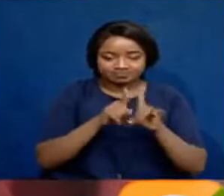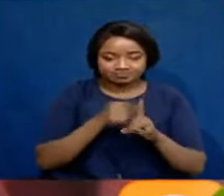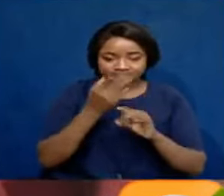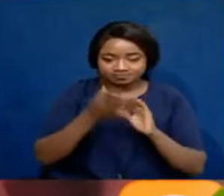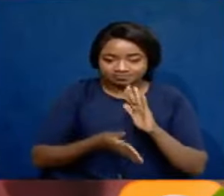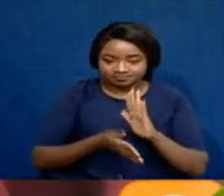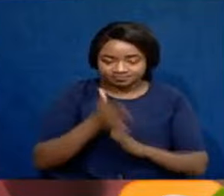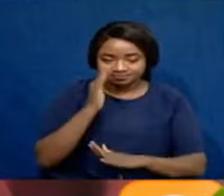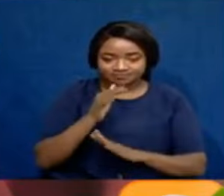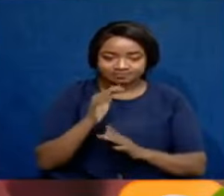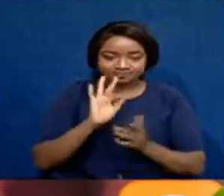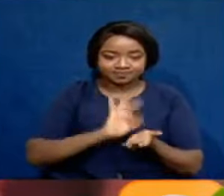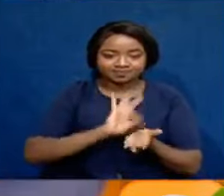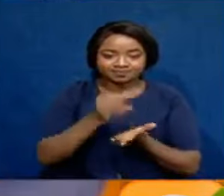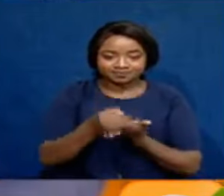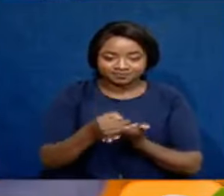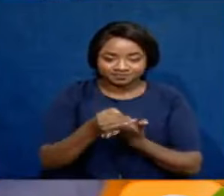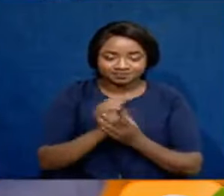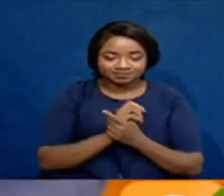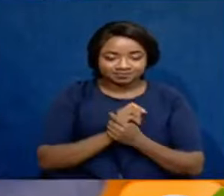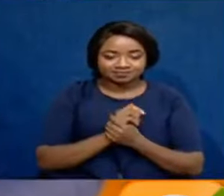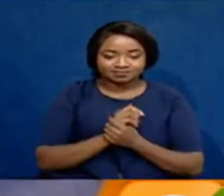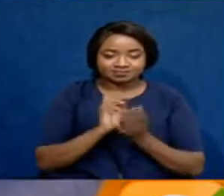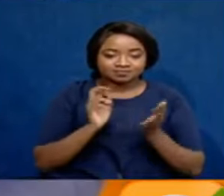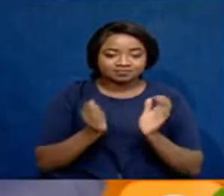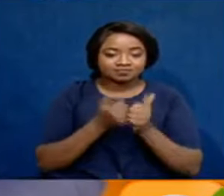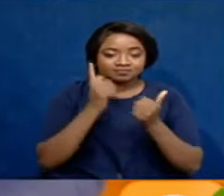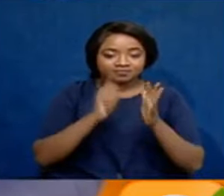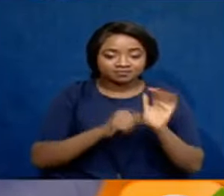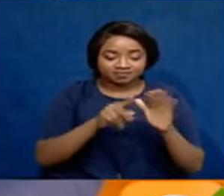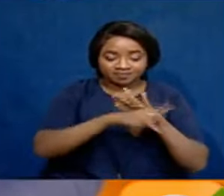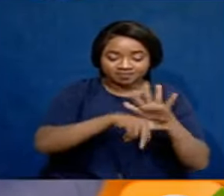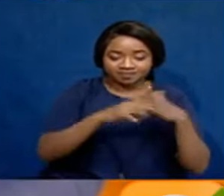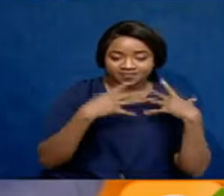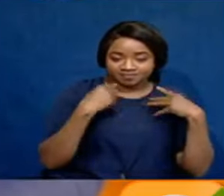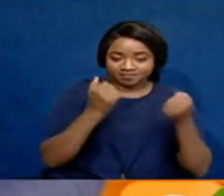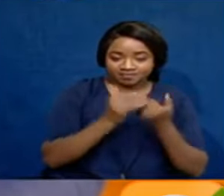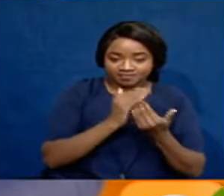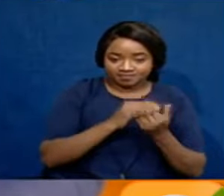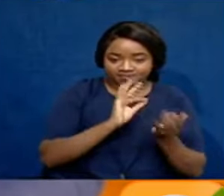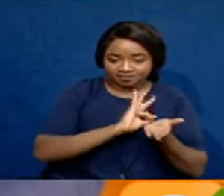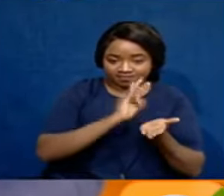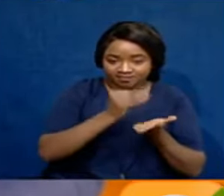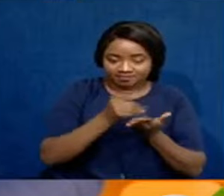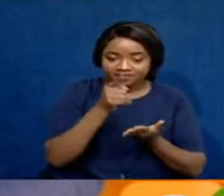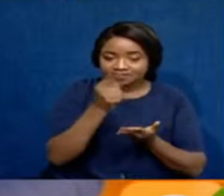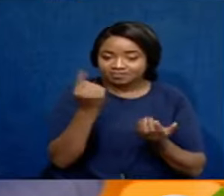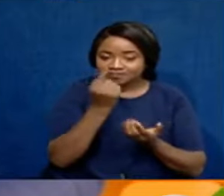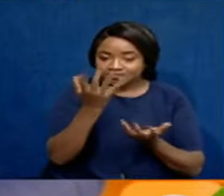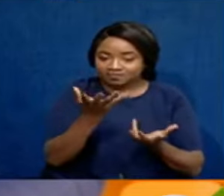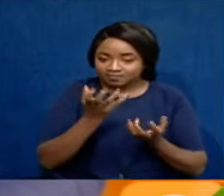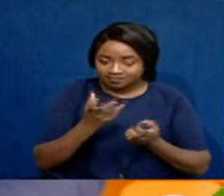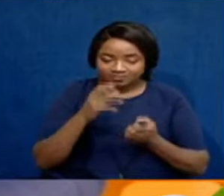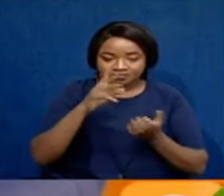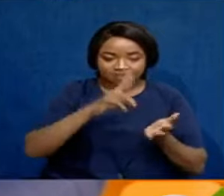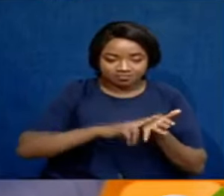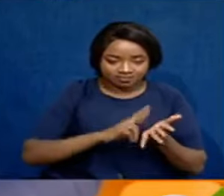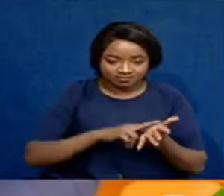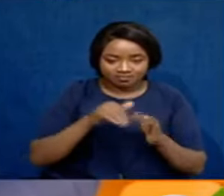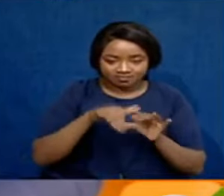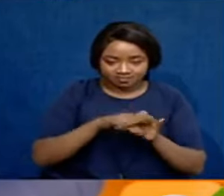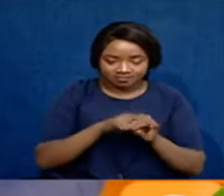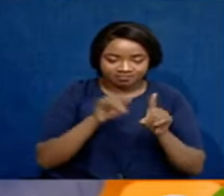fund. So what is happening is under primary healthcare fund, all you need to be is a registered member, and registration is